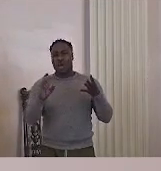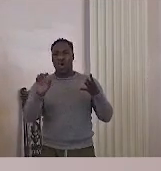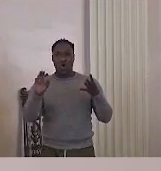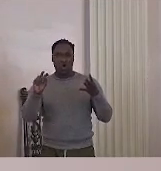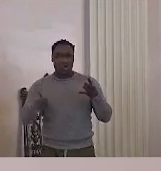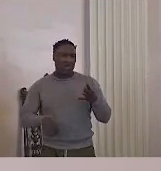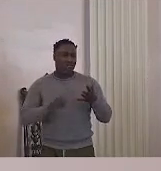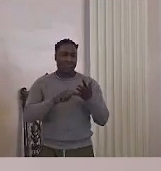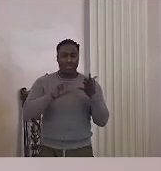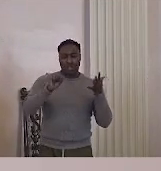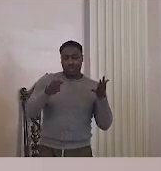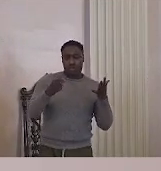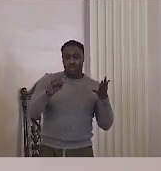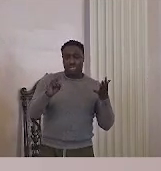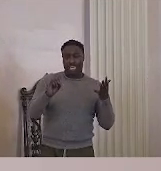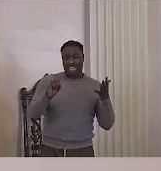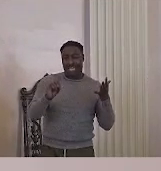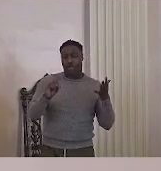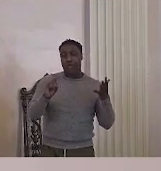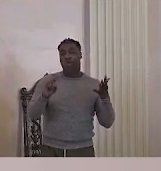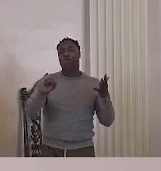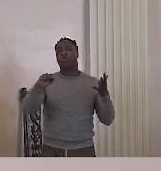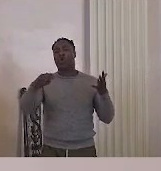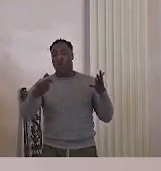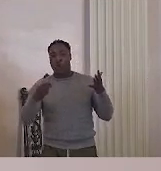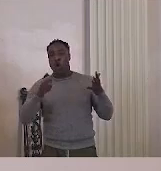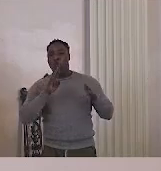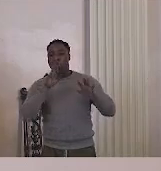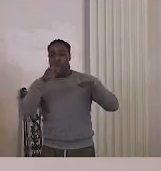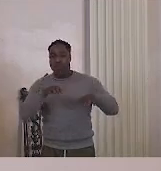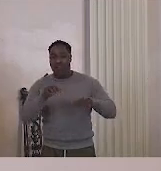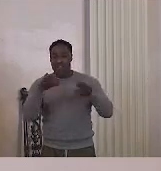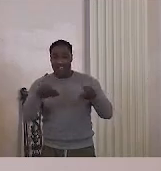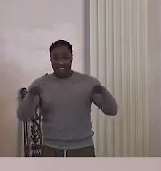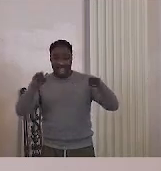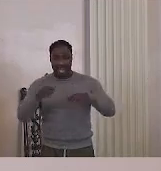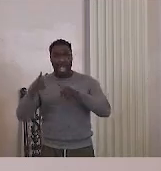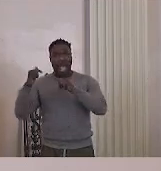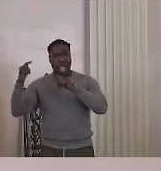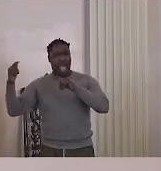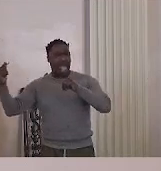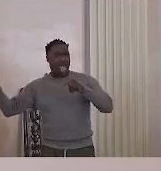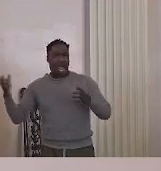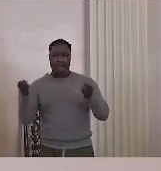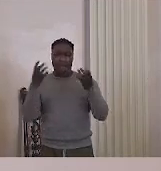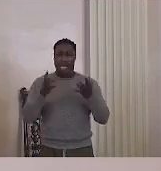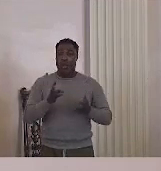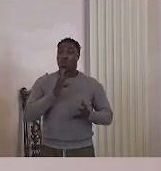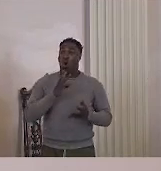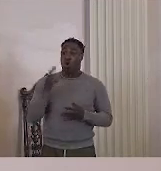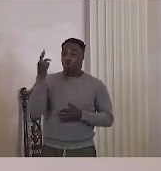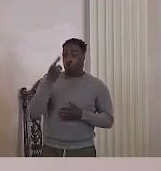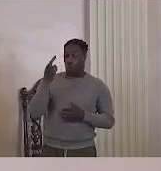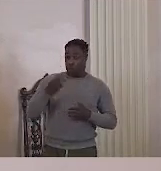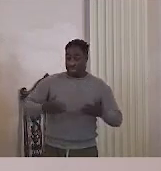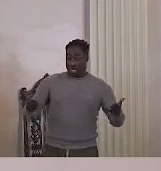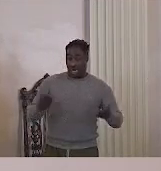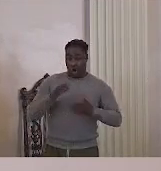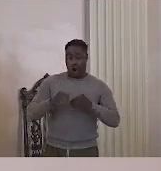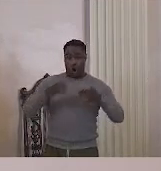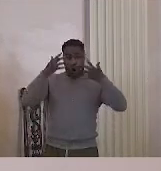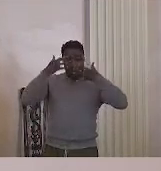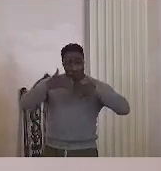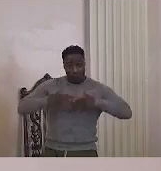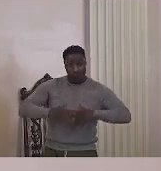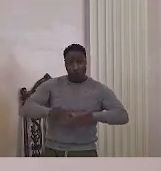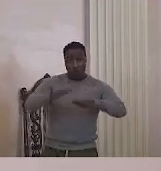Valley, the Patuxent River networks, and so much more. All flowing in